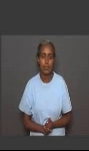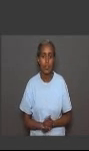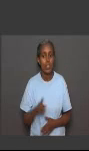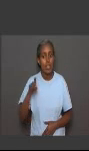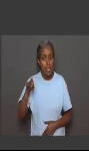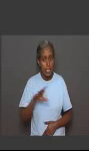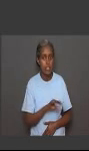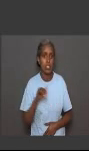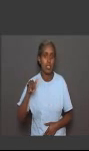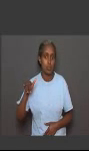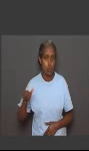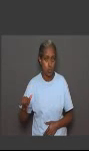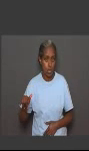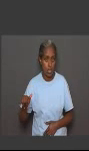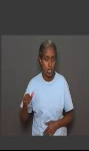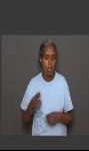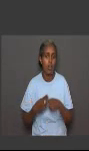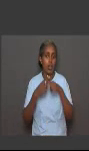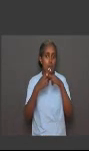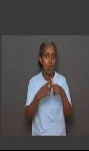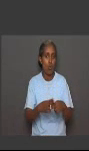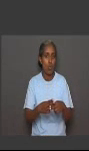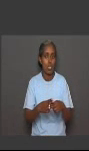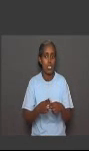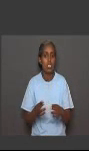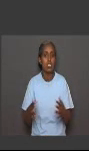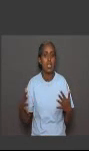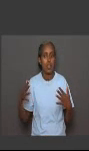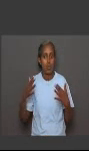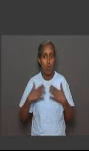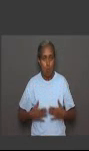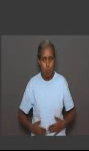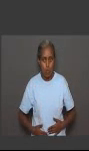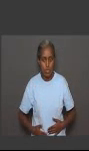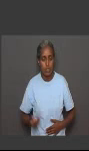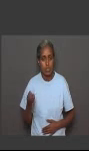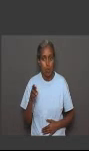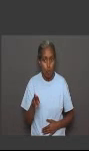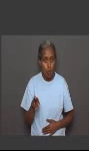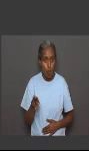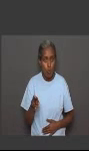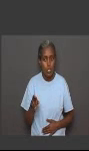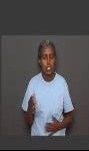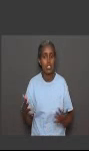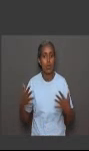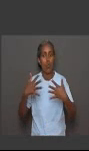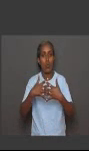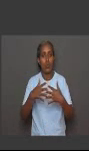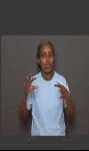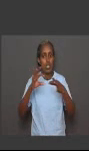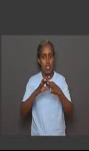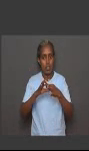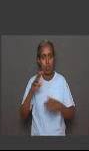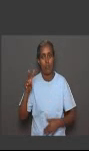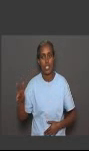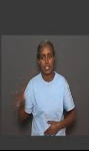X and y are called the components or the coordinates of